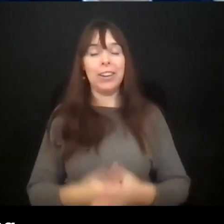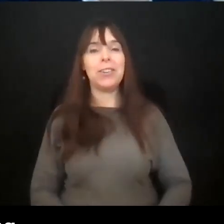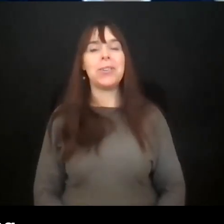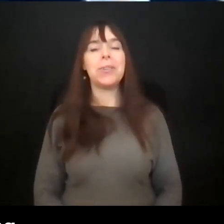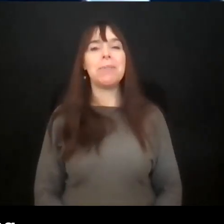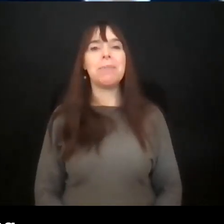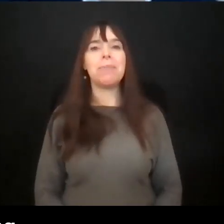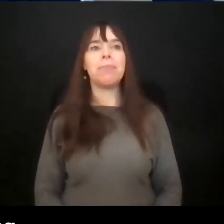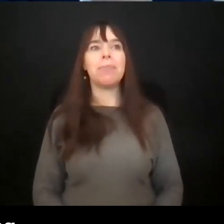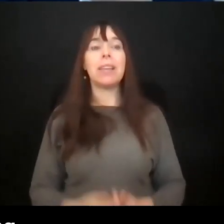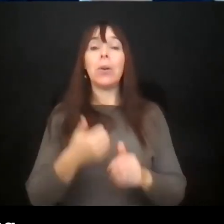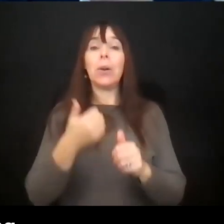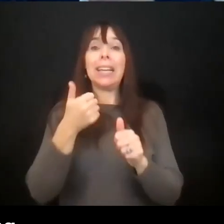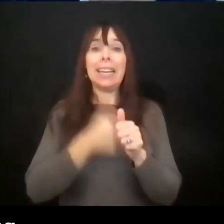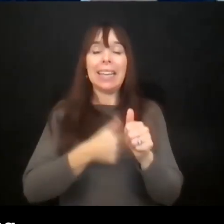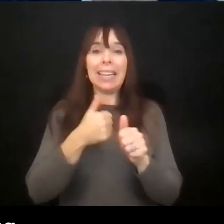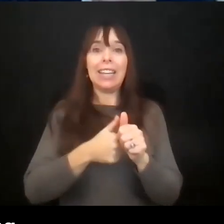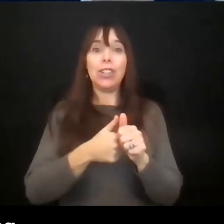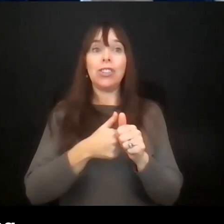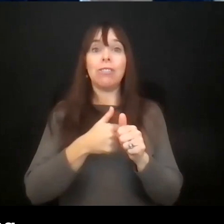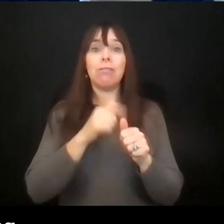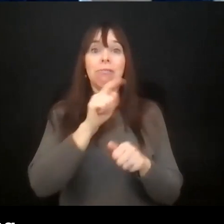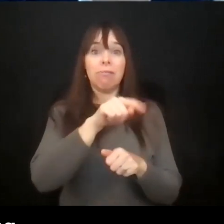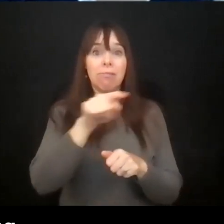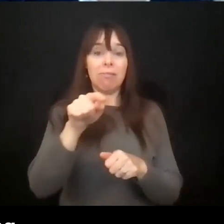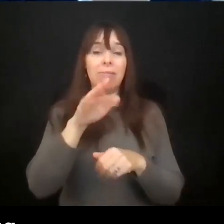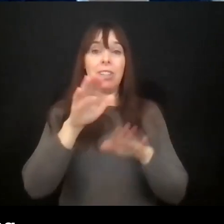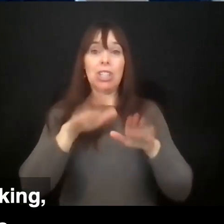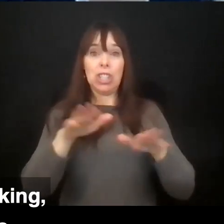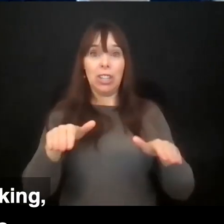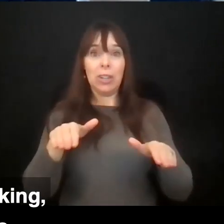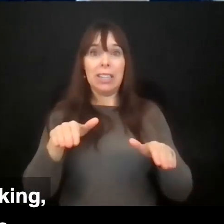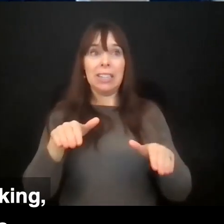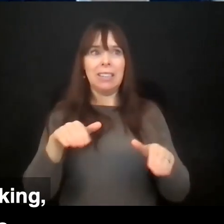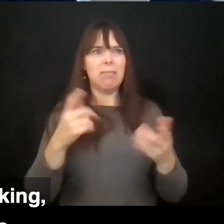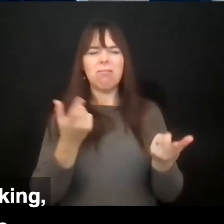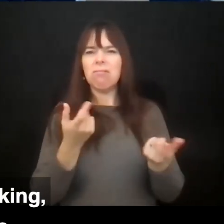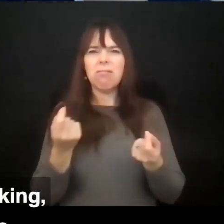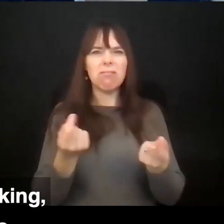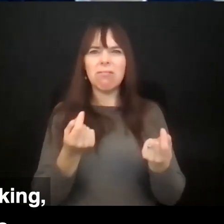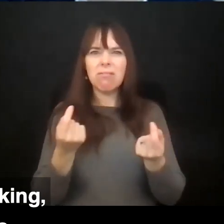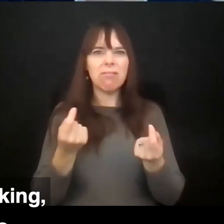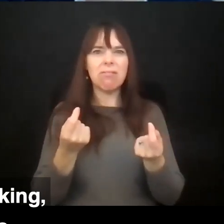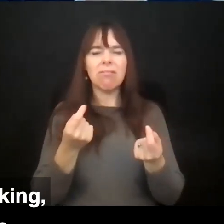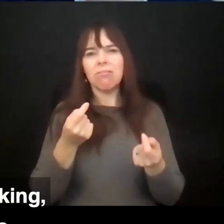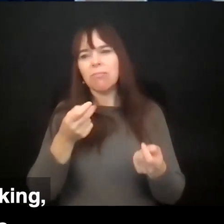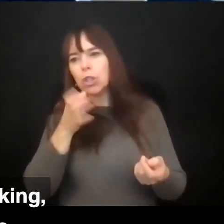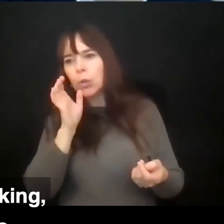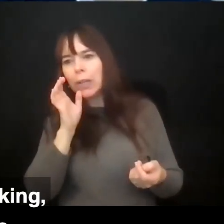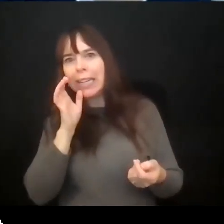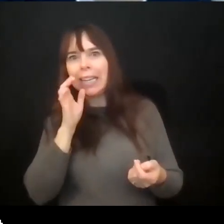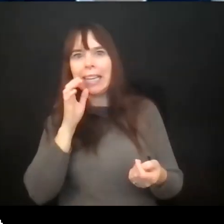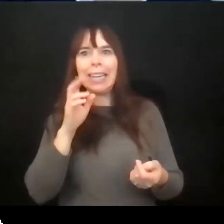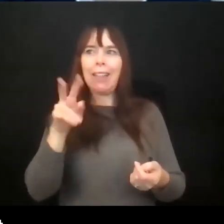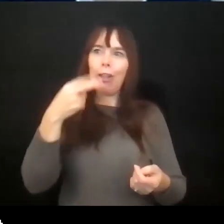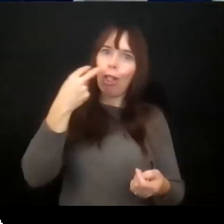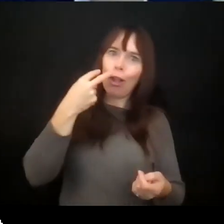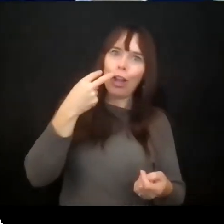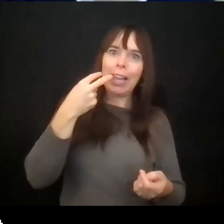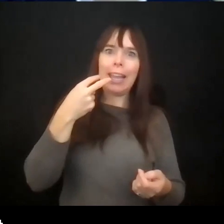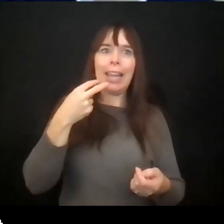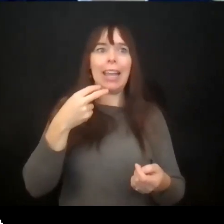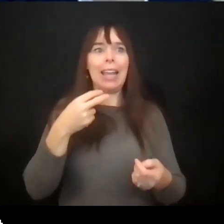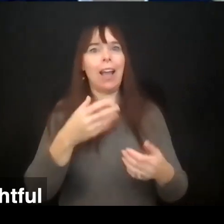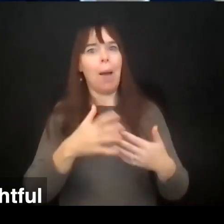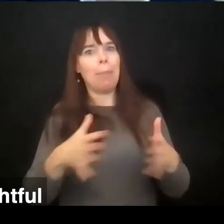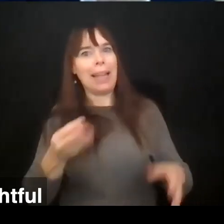And each of the children here is doing something. They're drinking, they're looking at us, they're about to